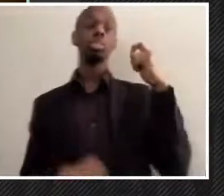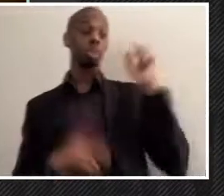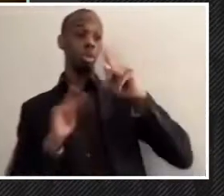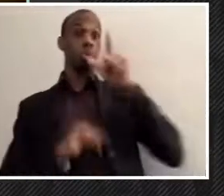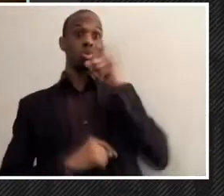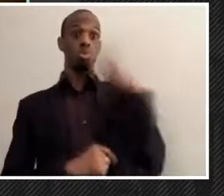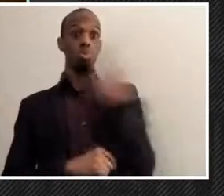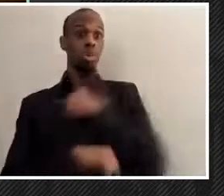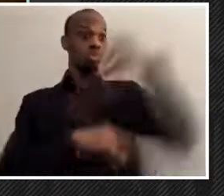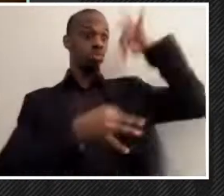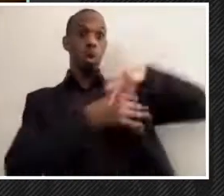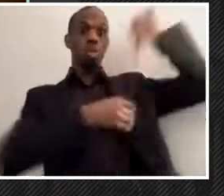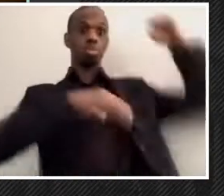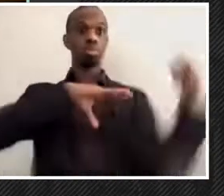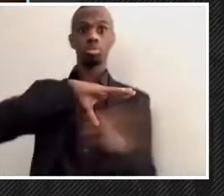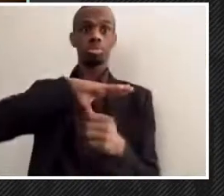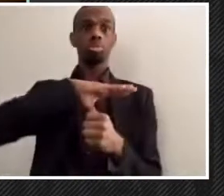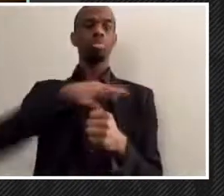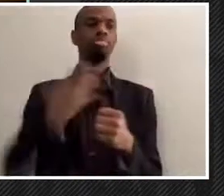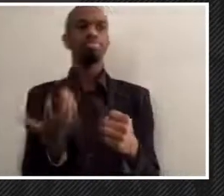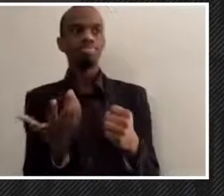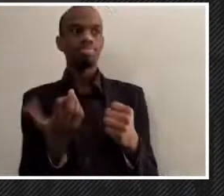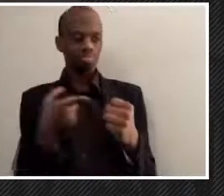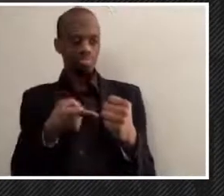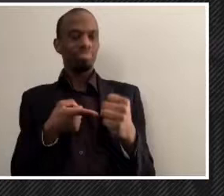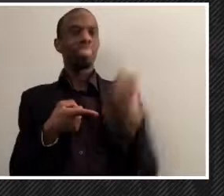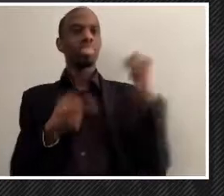with gold toilets can't tell us nothing about our plumbing.